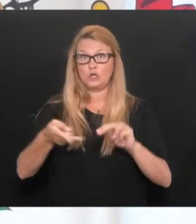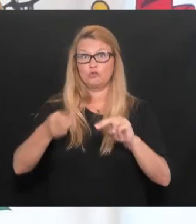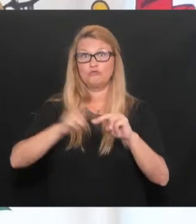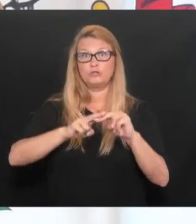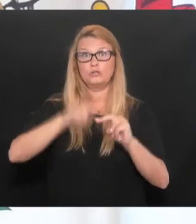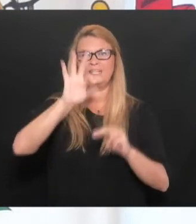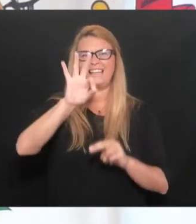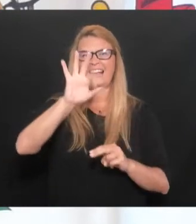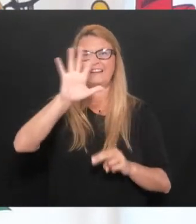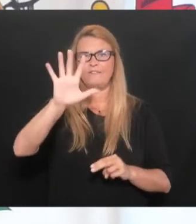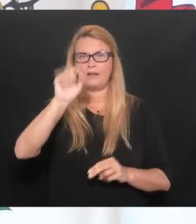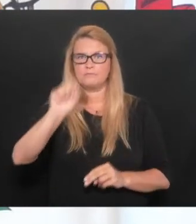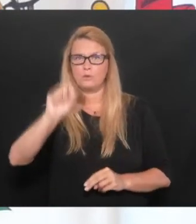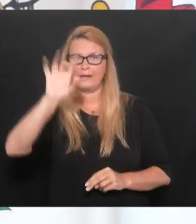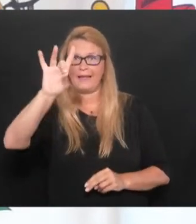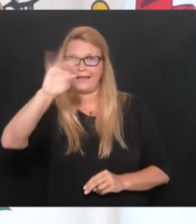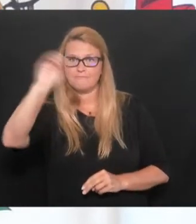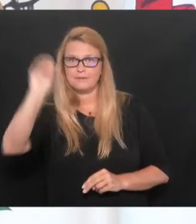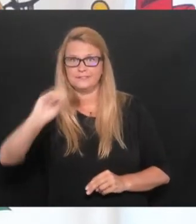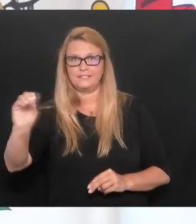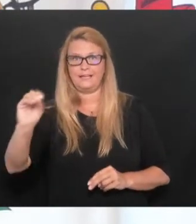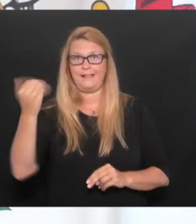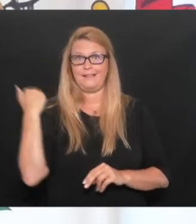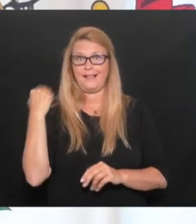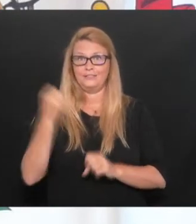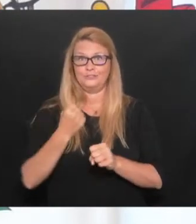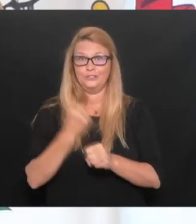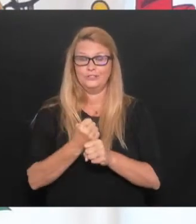95.8% above last year in the month of July.